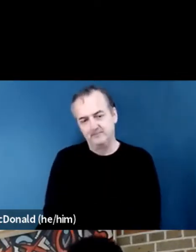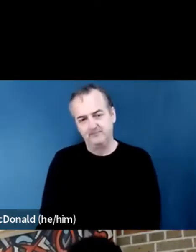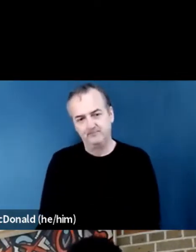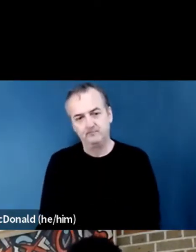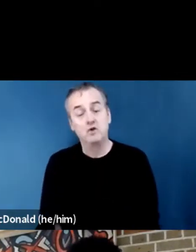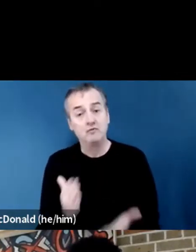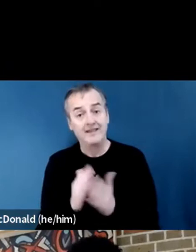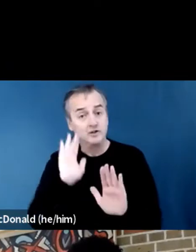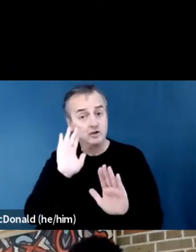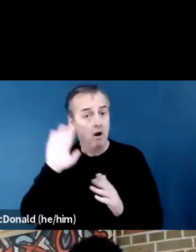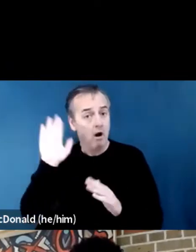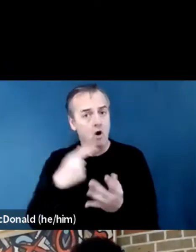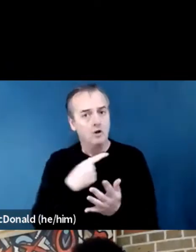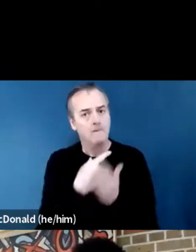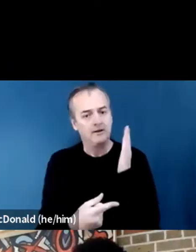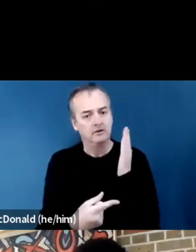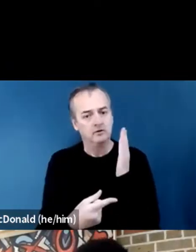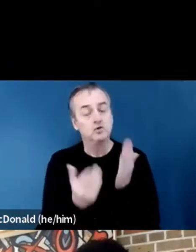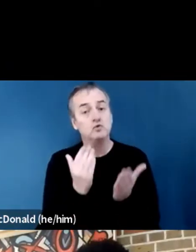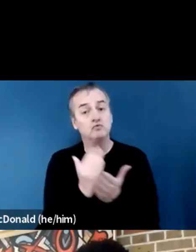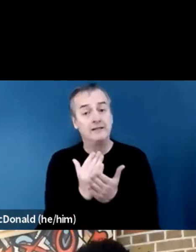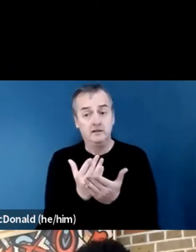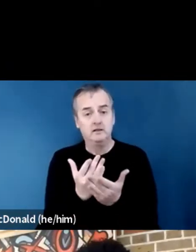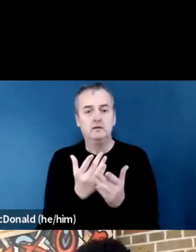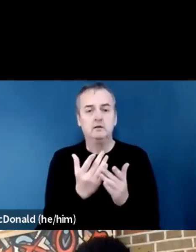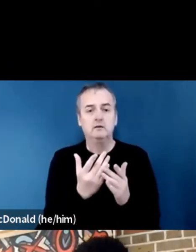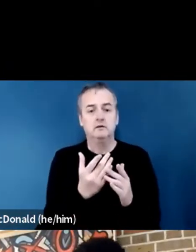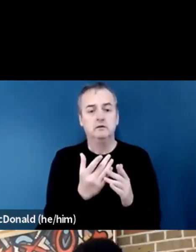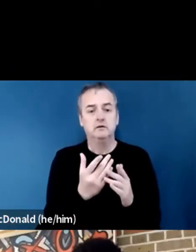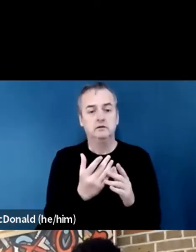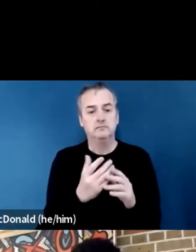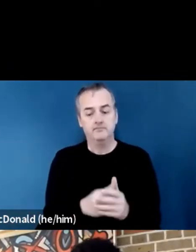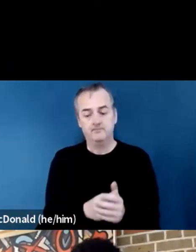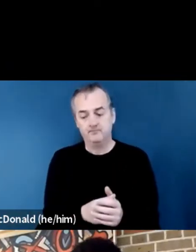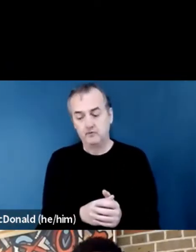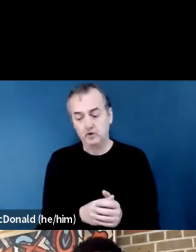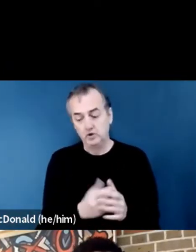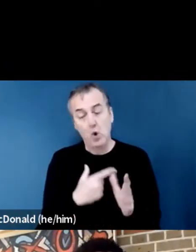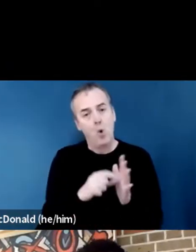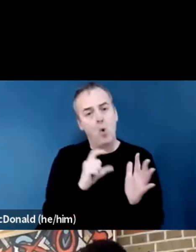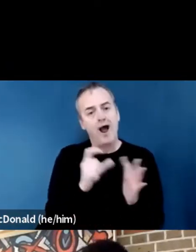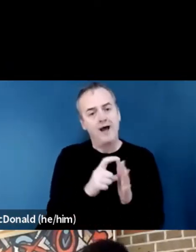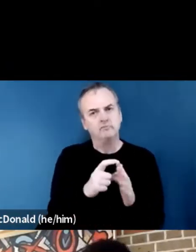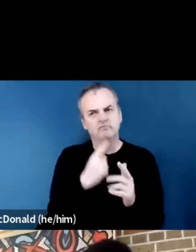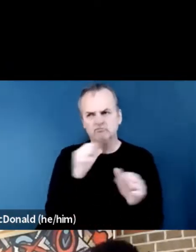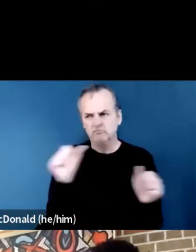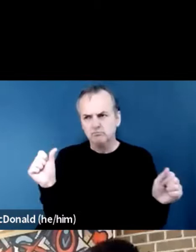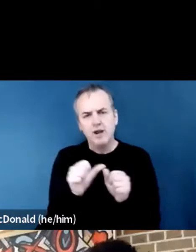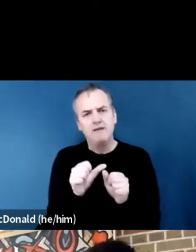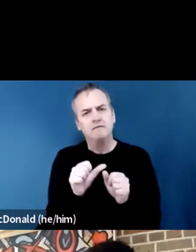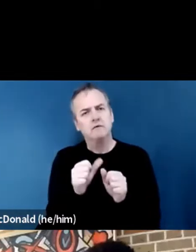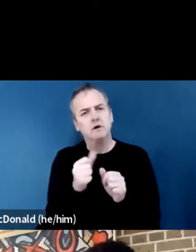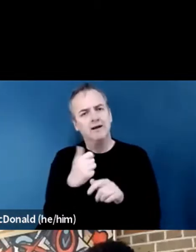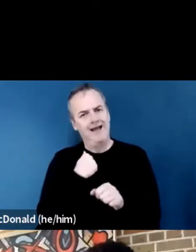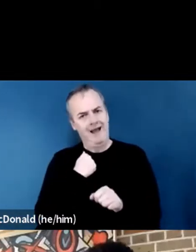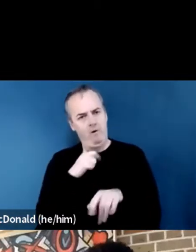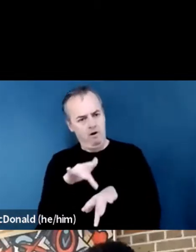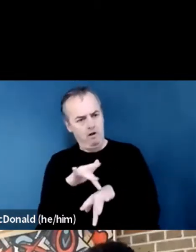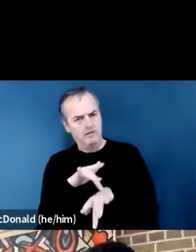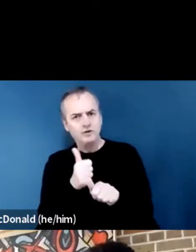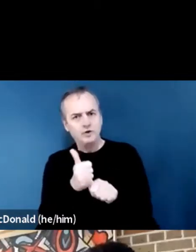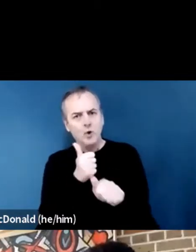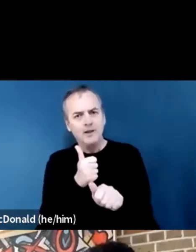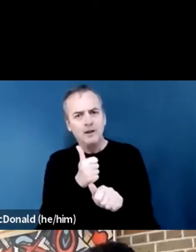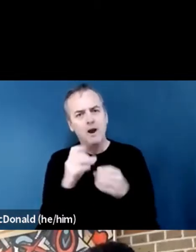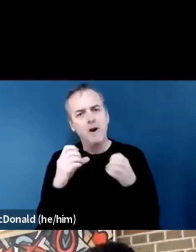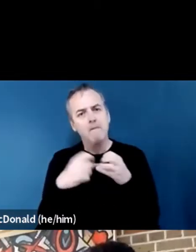Fantastic. Well, first of all, I just kind of wanted to give a quick introduction to Box of Tricks and talk a little bit